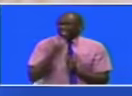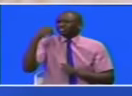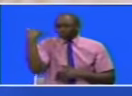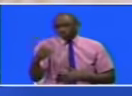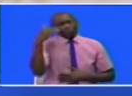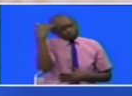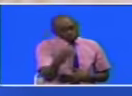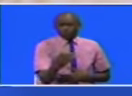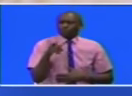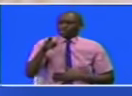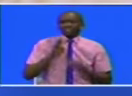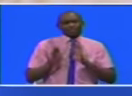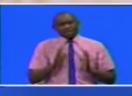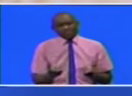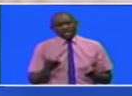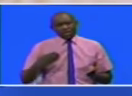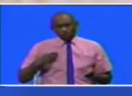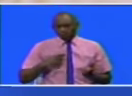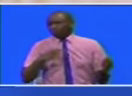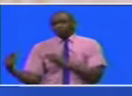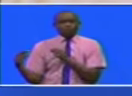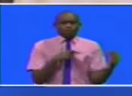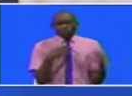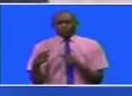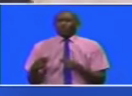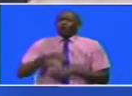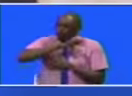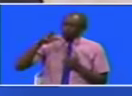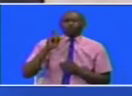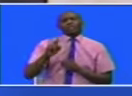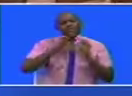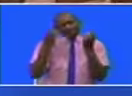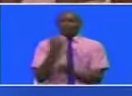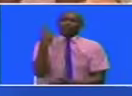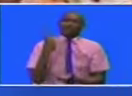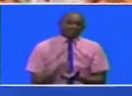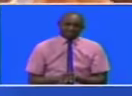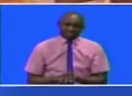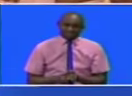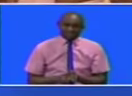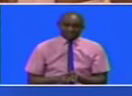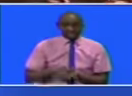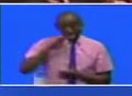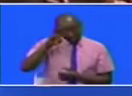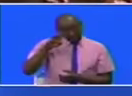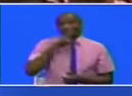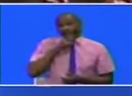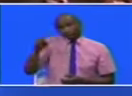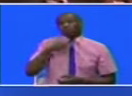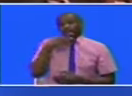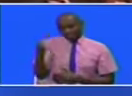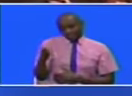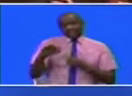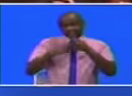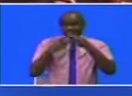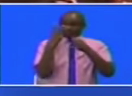mambo ya vuta ni kuvute. Sisi zote ni jamii moja. Makto, who died at the age of 62,